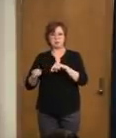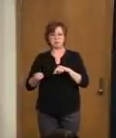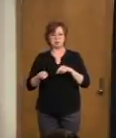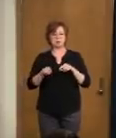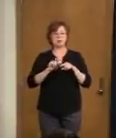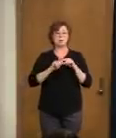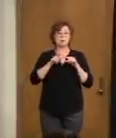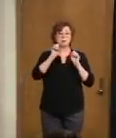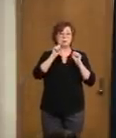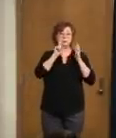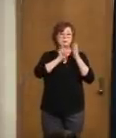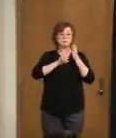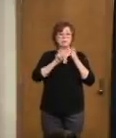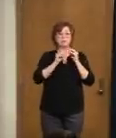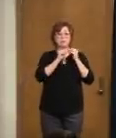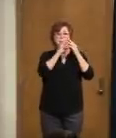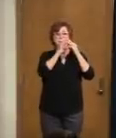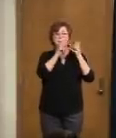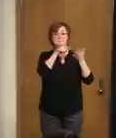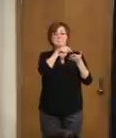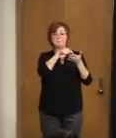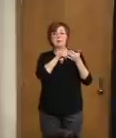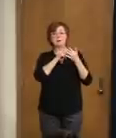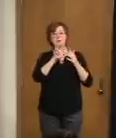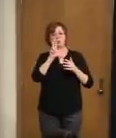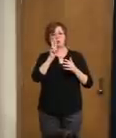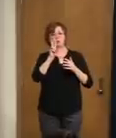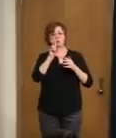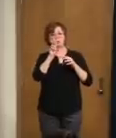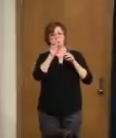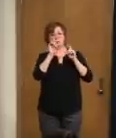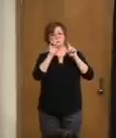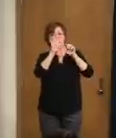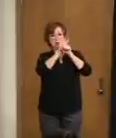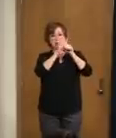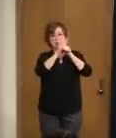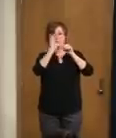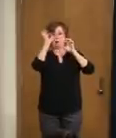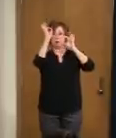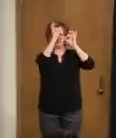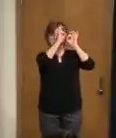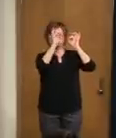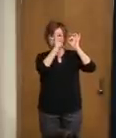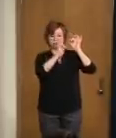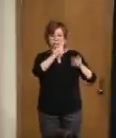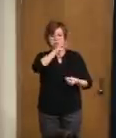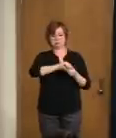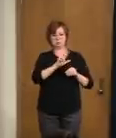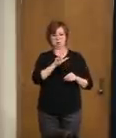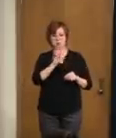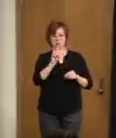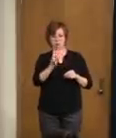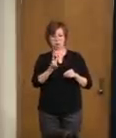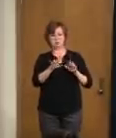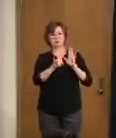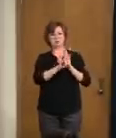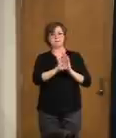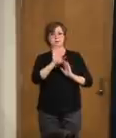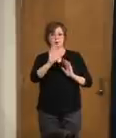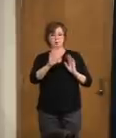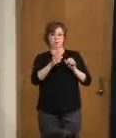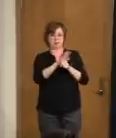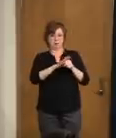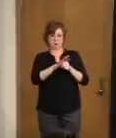you live, it's useful to look at that, but we have to remember, even if our case rates are low where we live, we have to follow exactly the